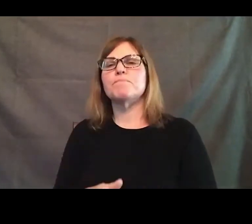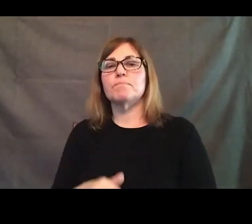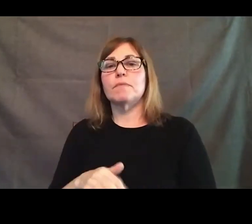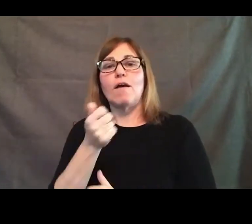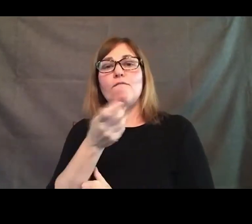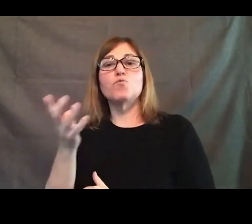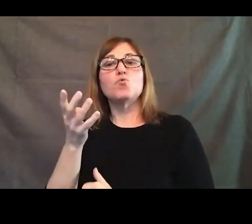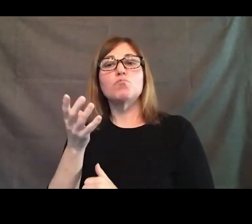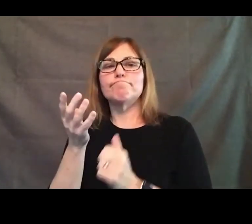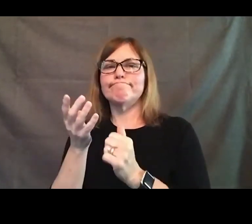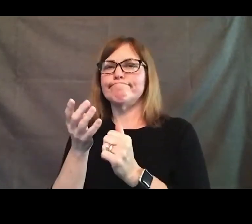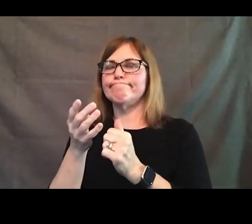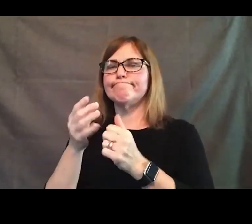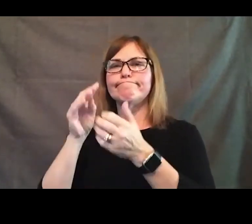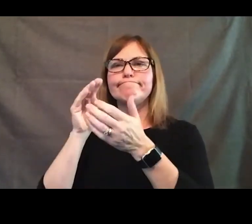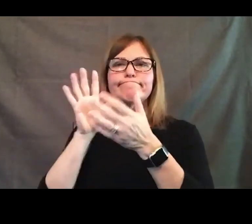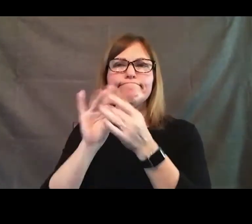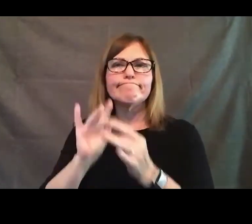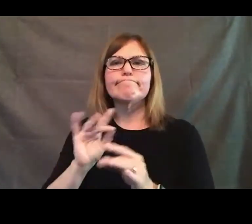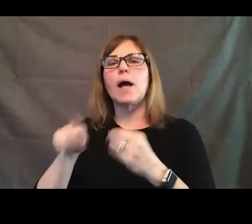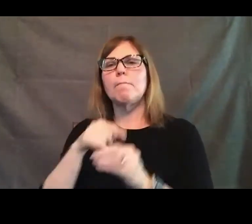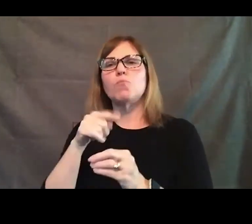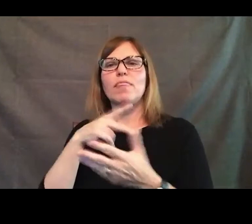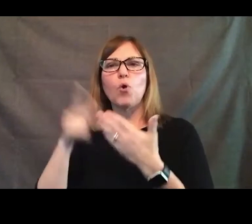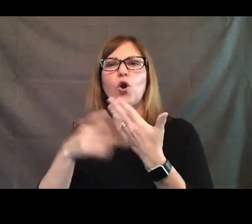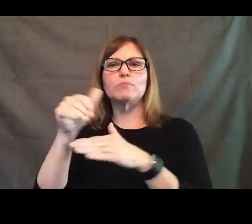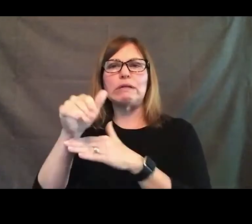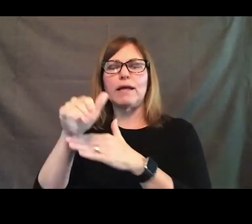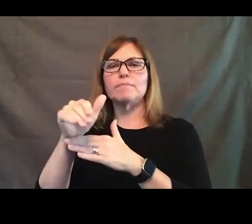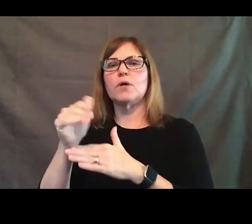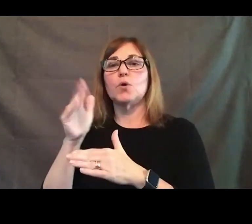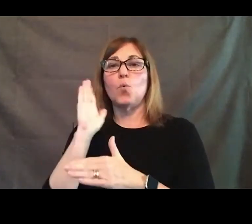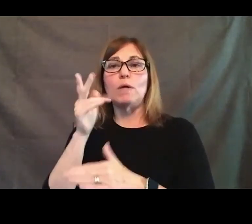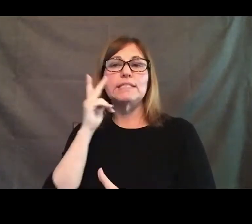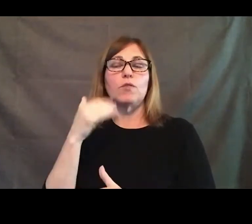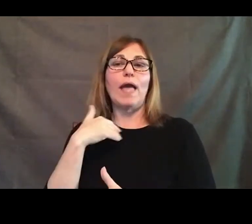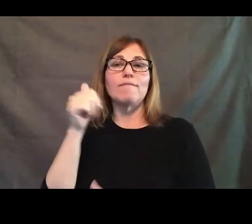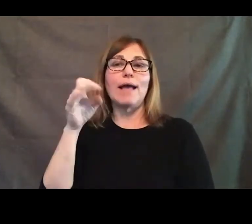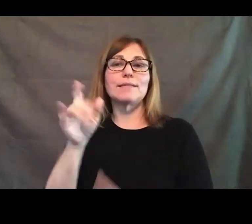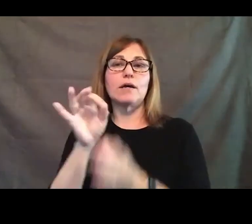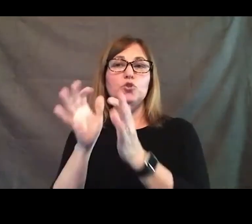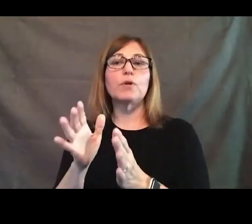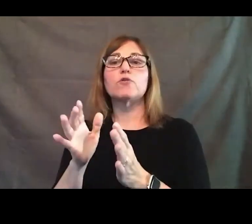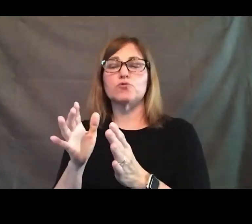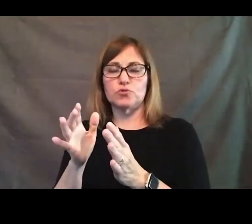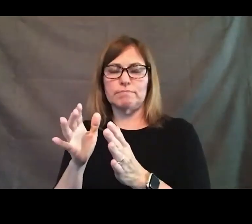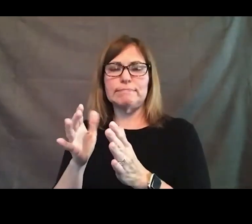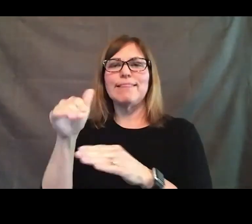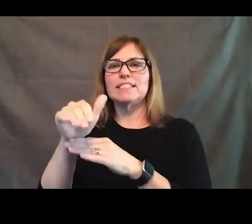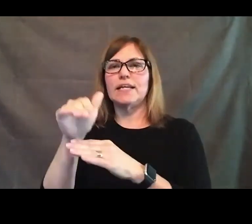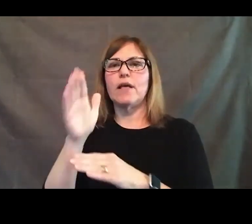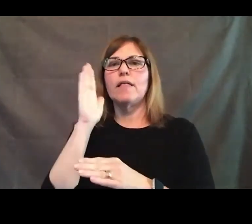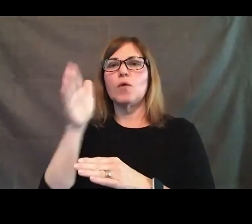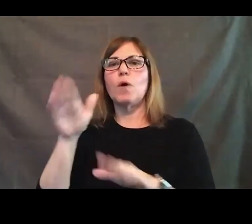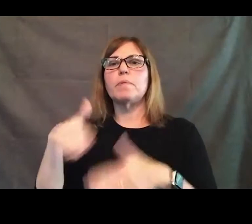program tonight. You will see that we have ASL interpretation this evening, which is going to be provided by the Center for Hearing